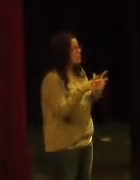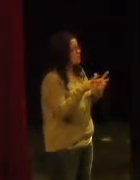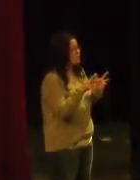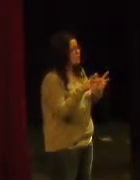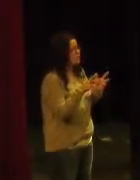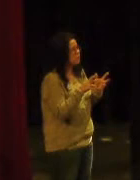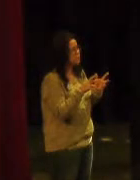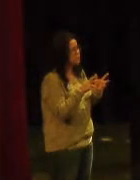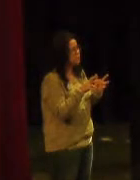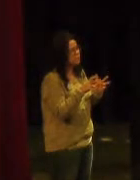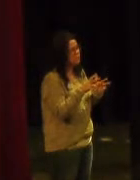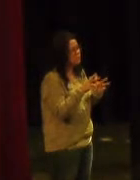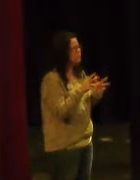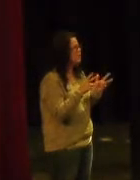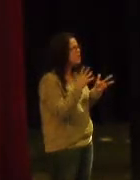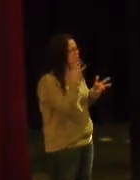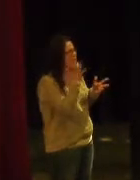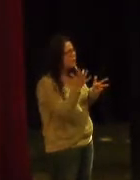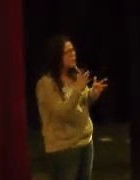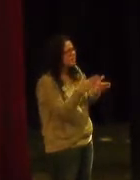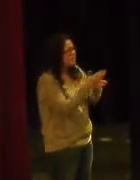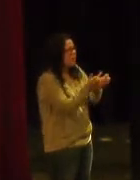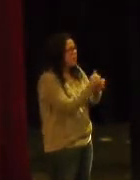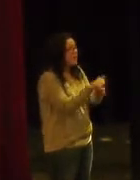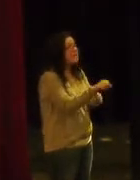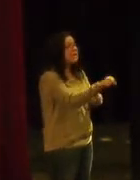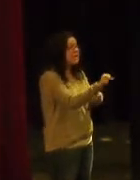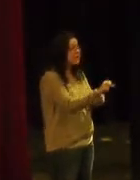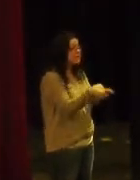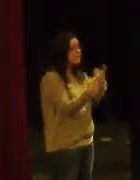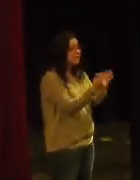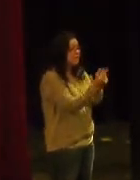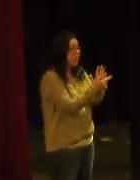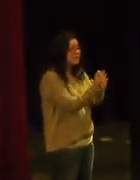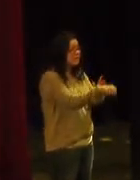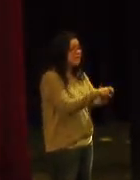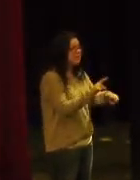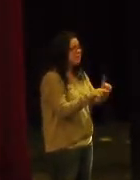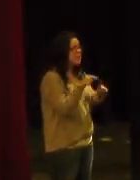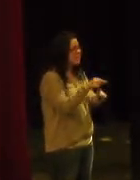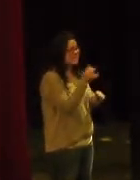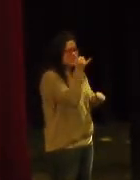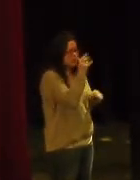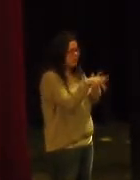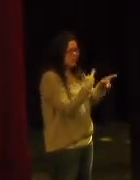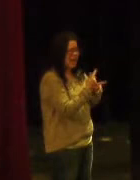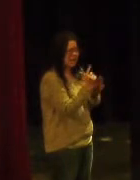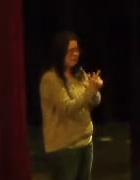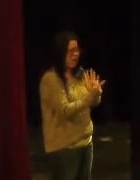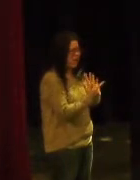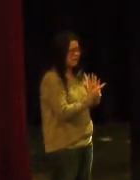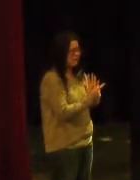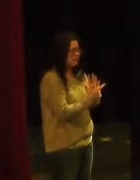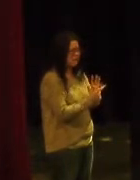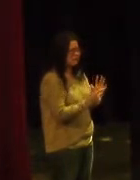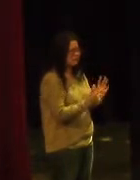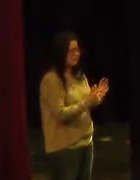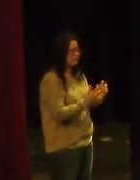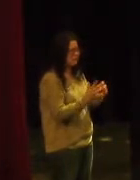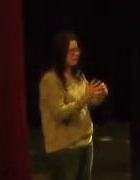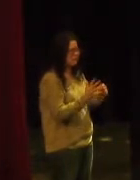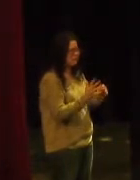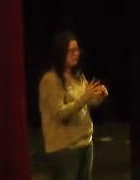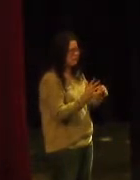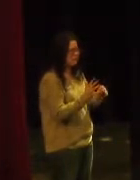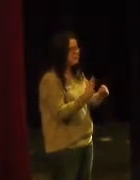say let's change our immigration laws. Yes, let's be a nation of laws, but this is a goofy set of laws. Let's totally redo them from the